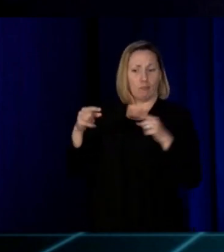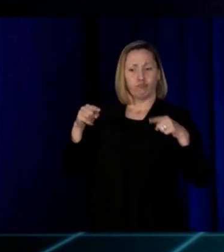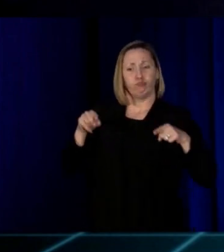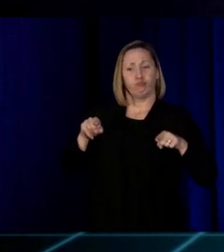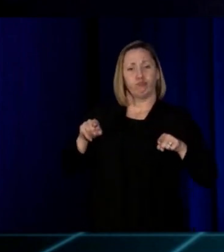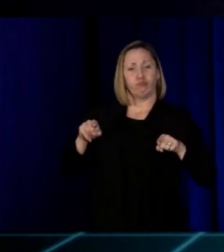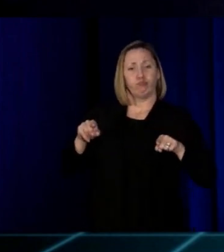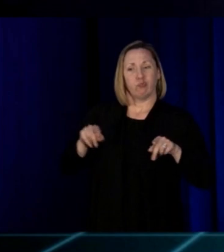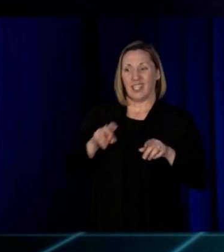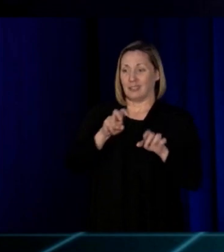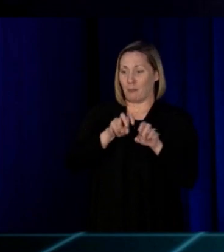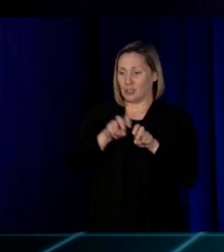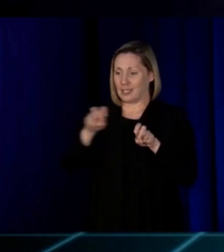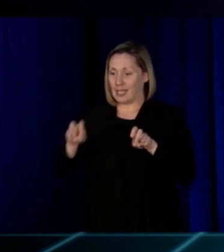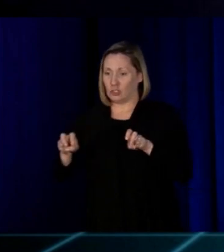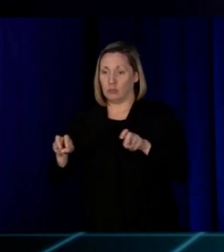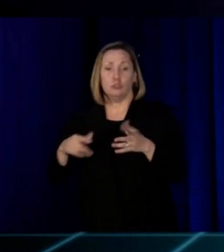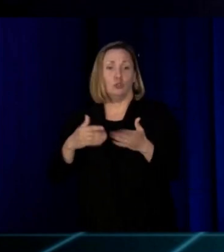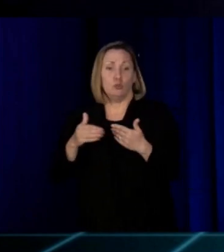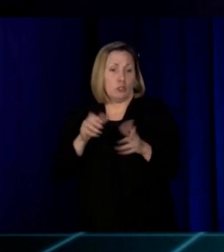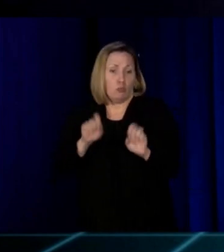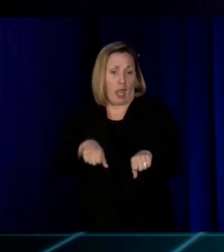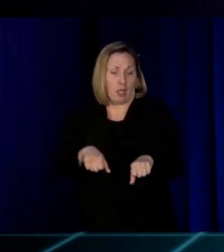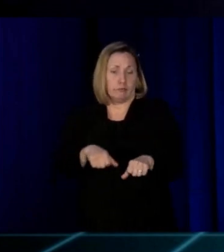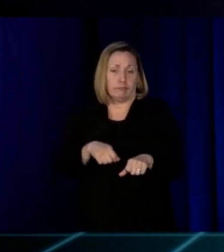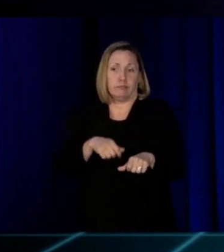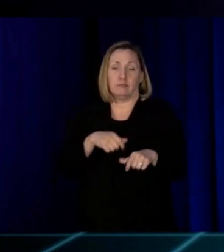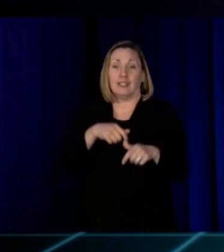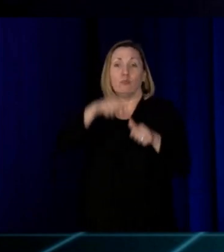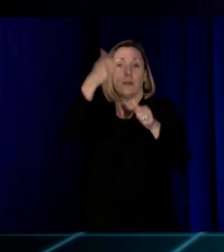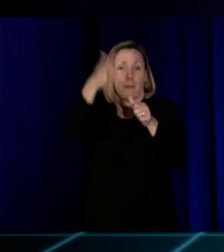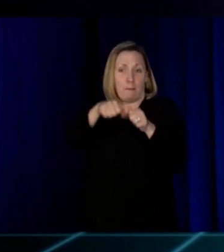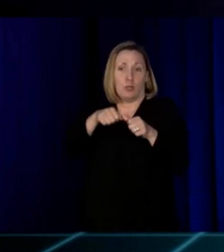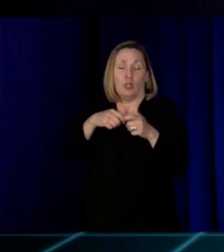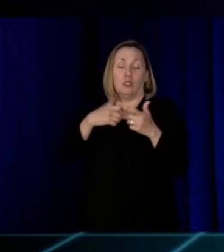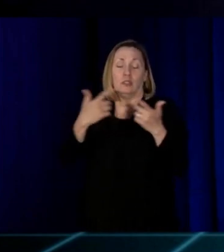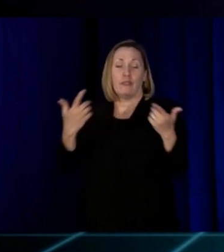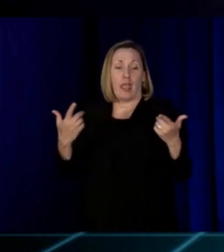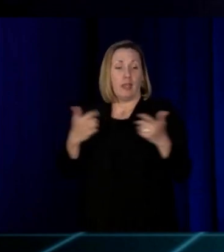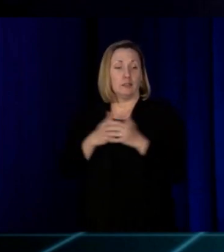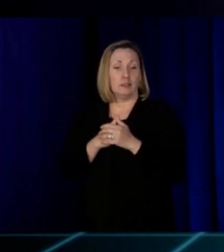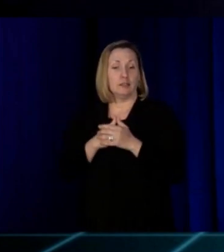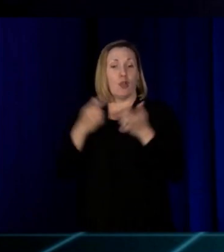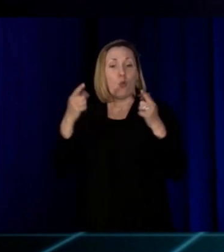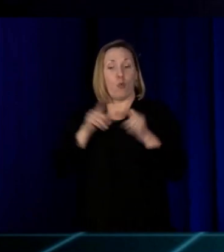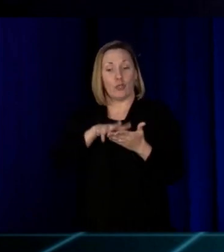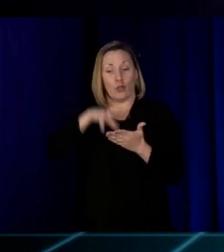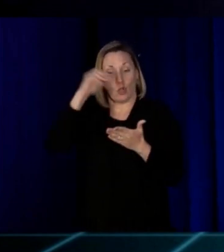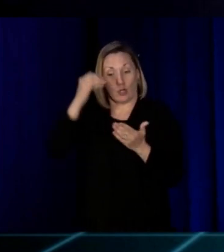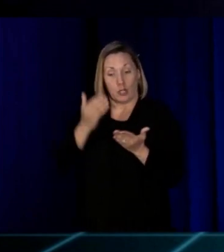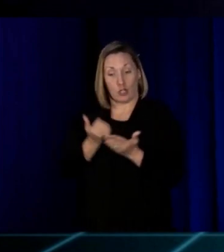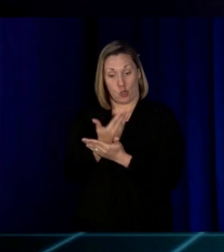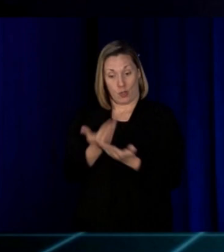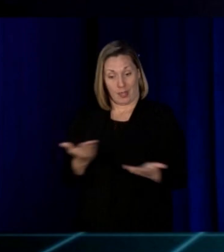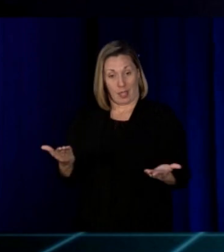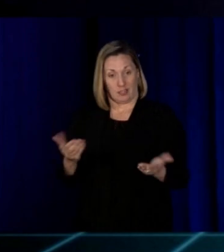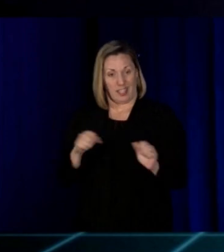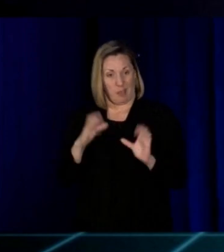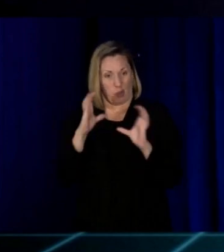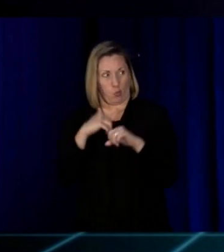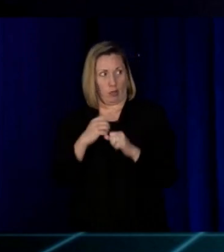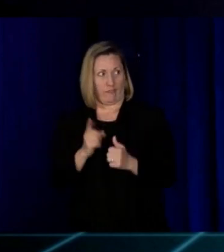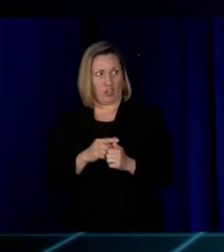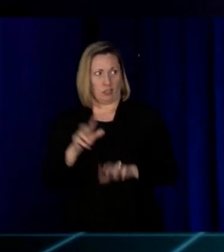person next to you. So you do what you can, and remember that when you're learning new things, it can be a little bit weird at